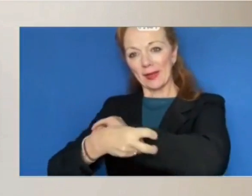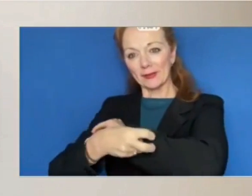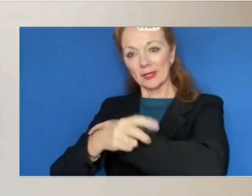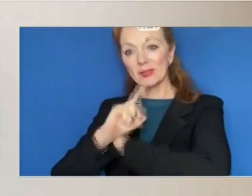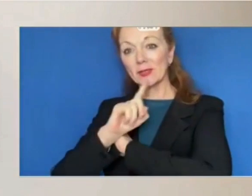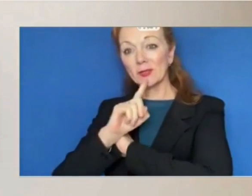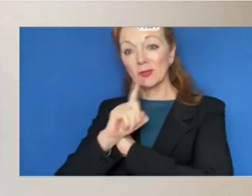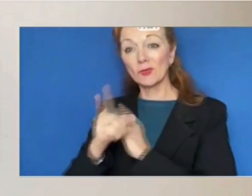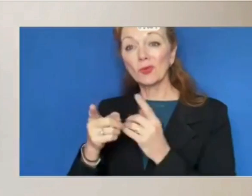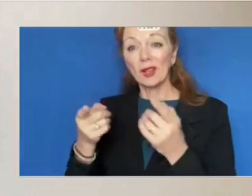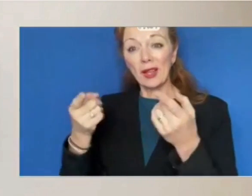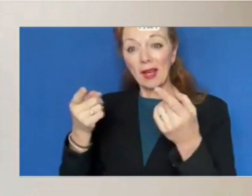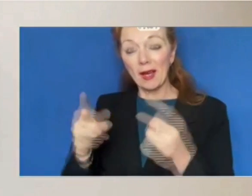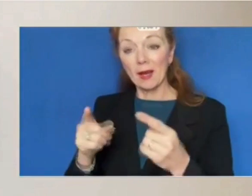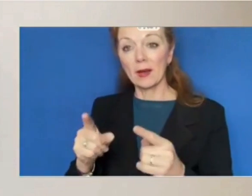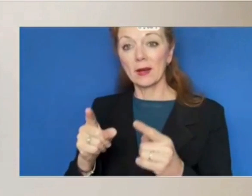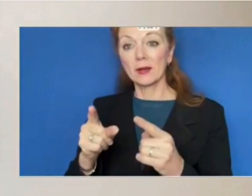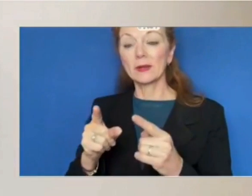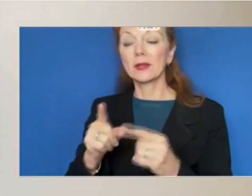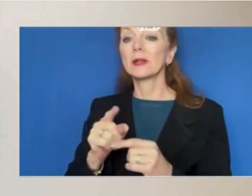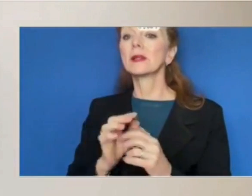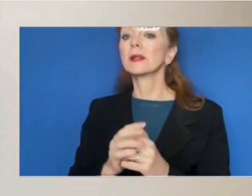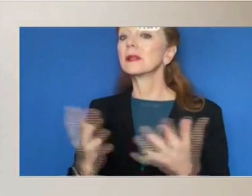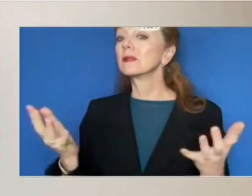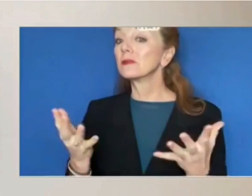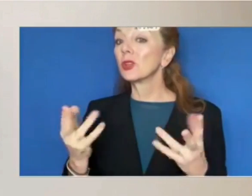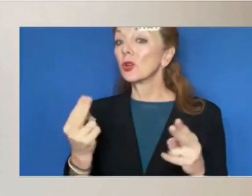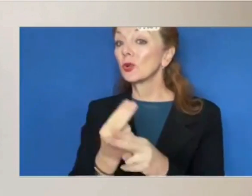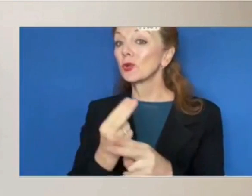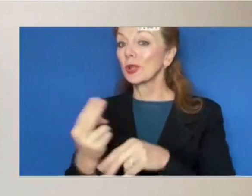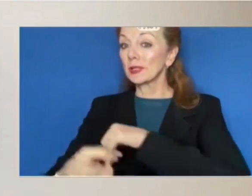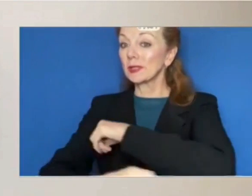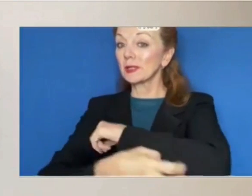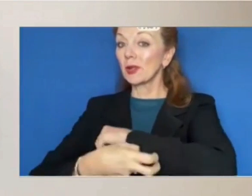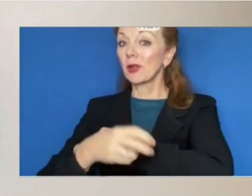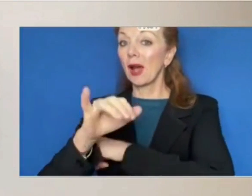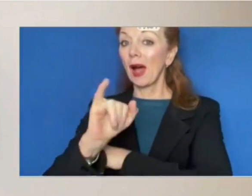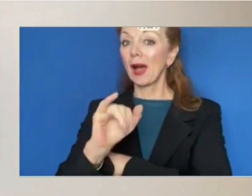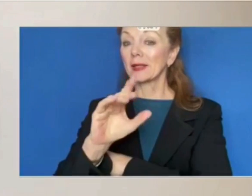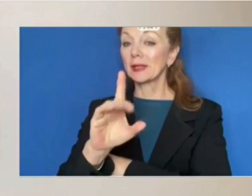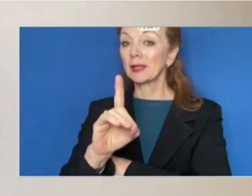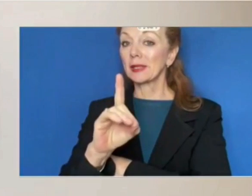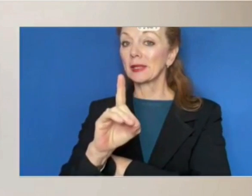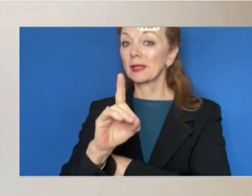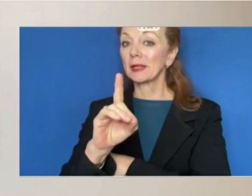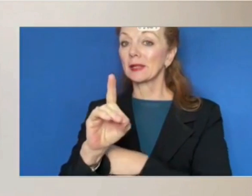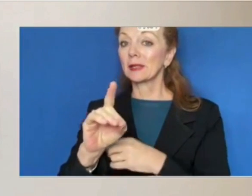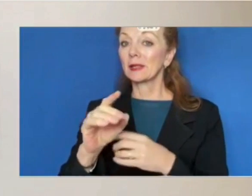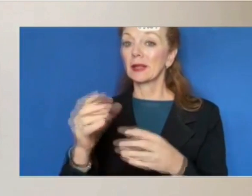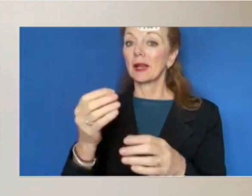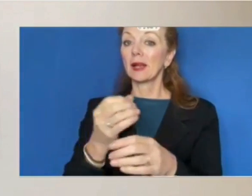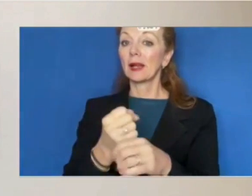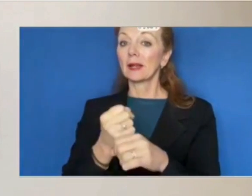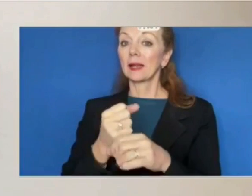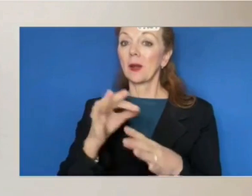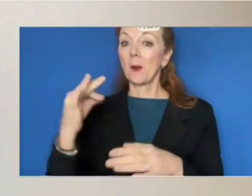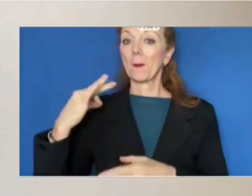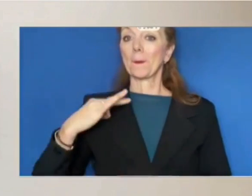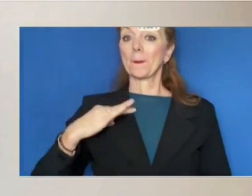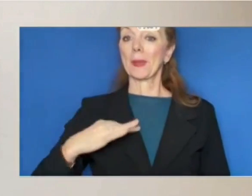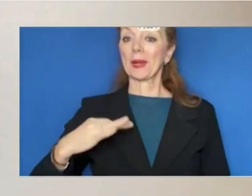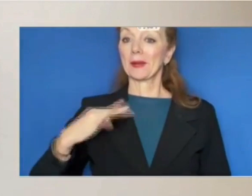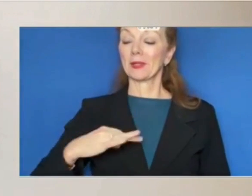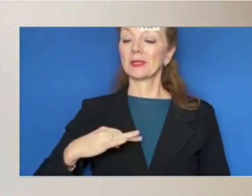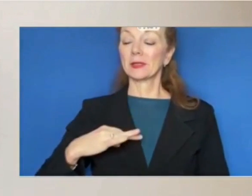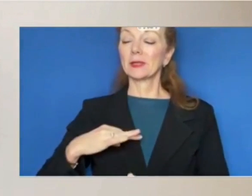taking place is the use of stolen identities to obtain benefits associated with the CARES